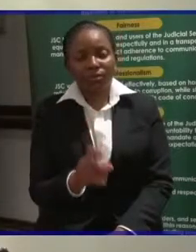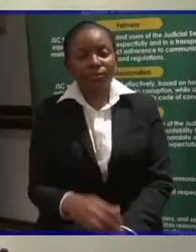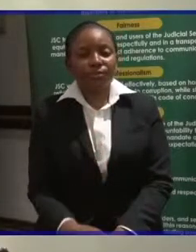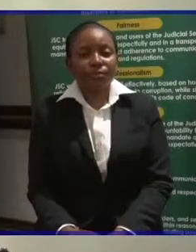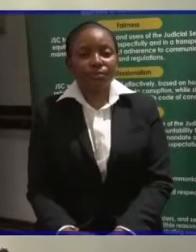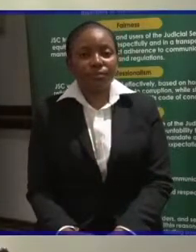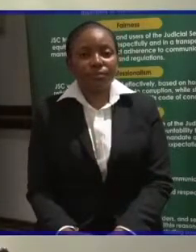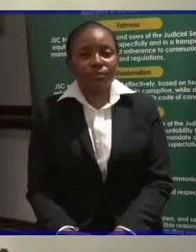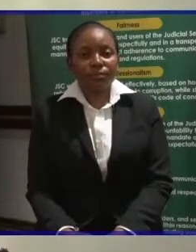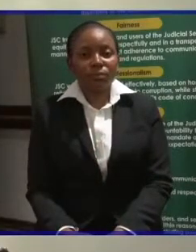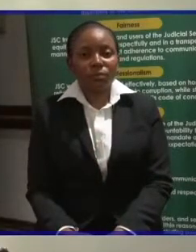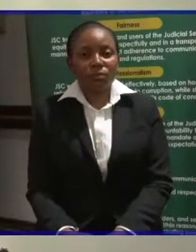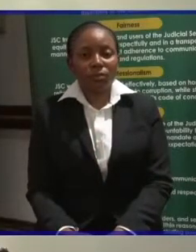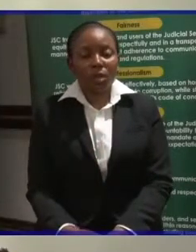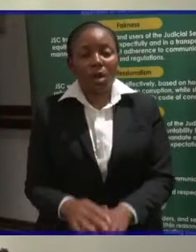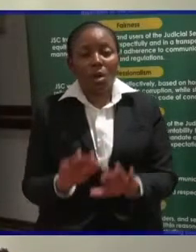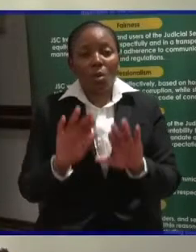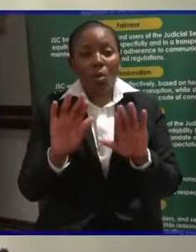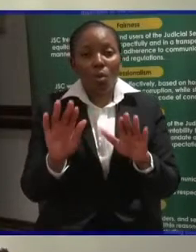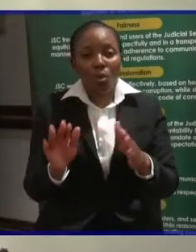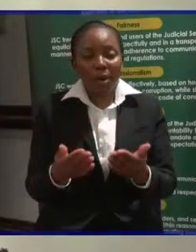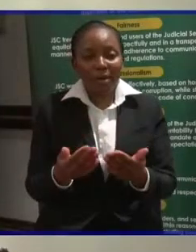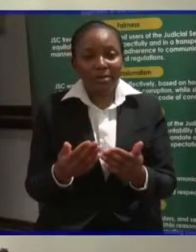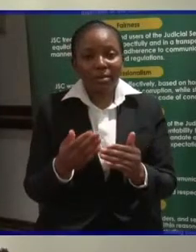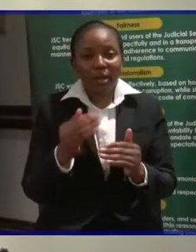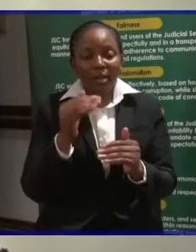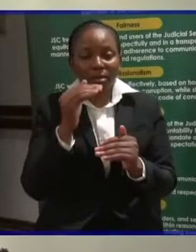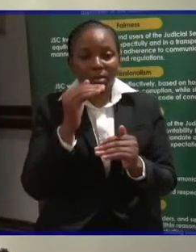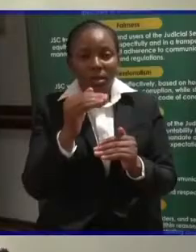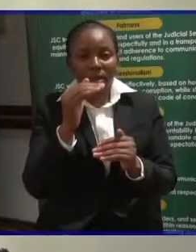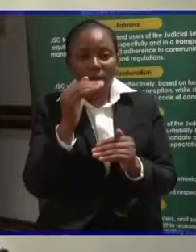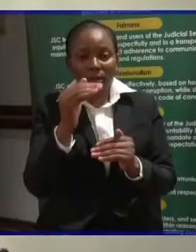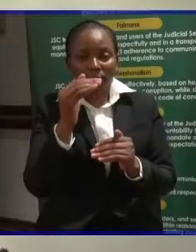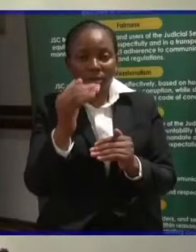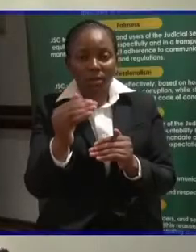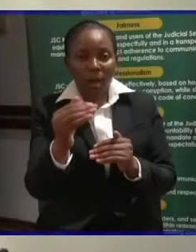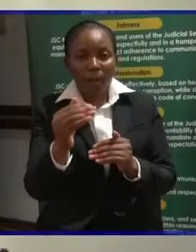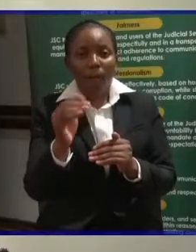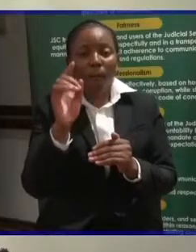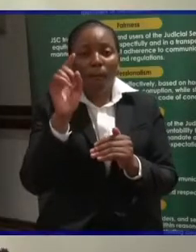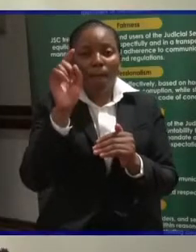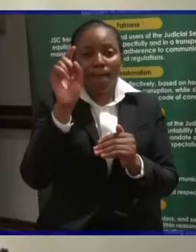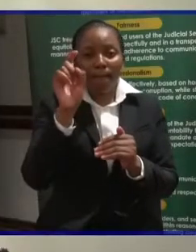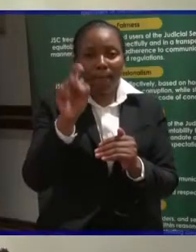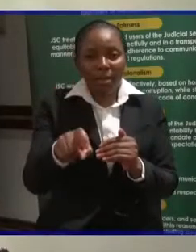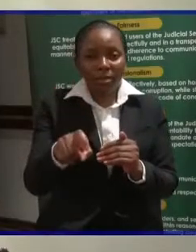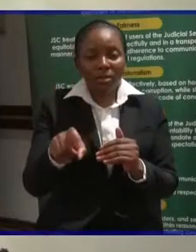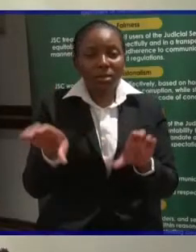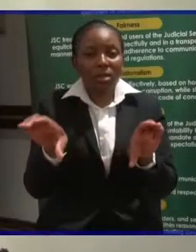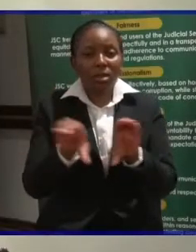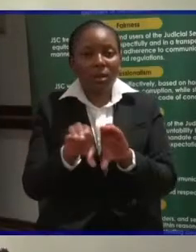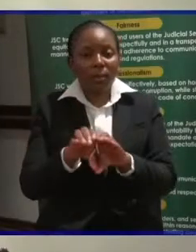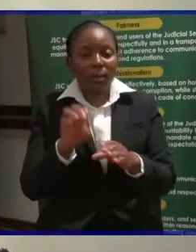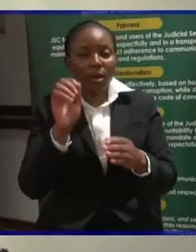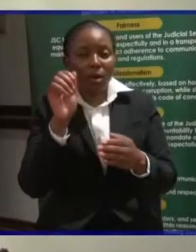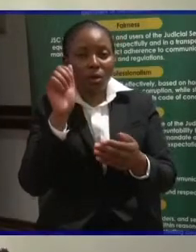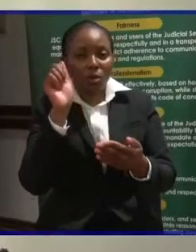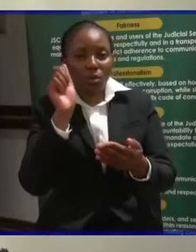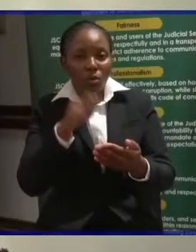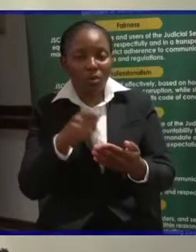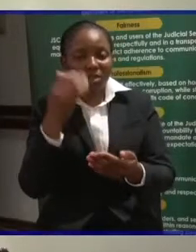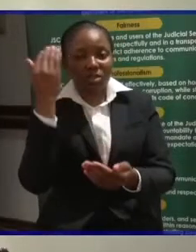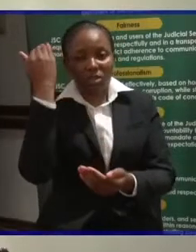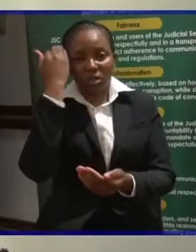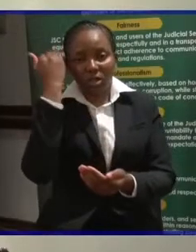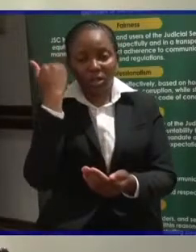follows. What steps must a Labour Court judge take